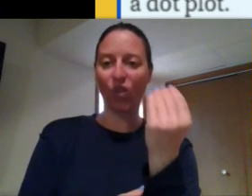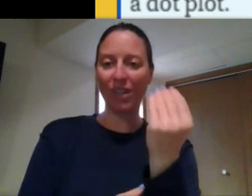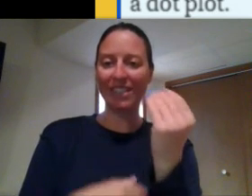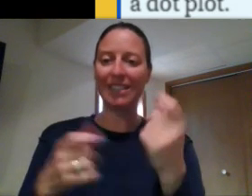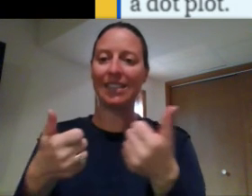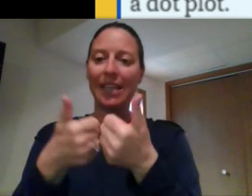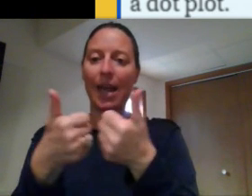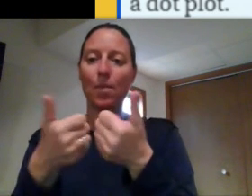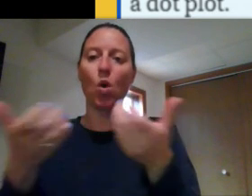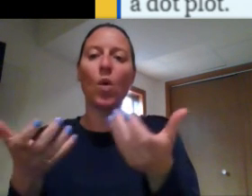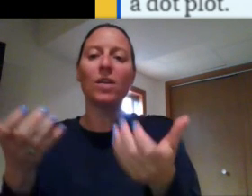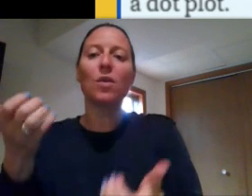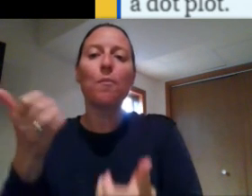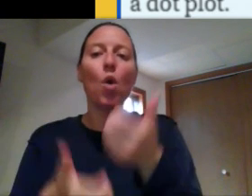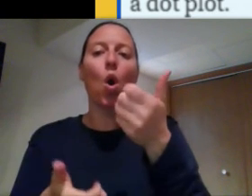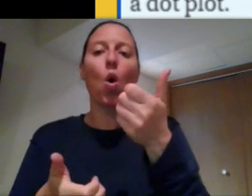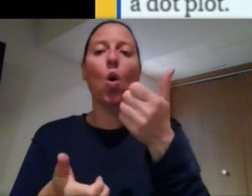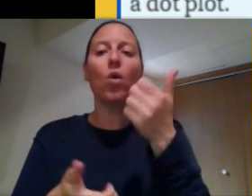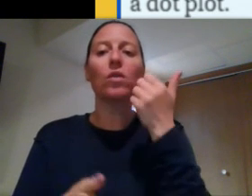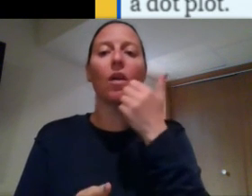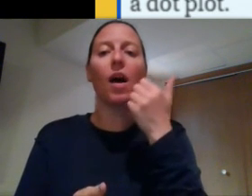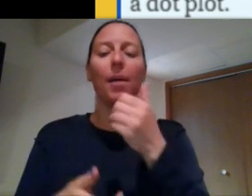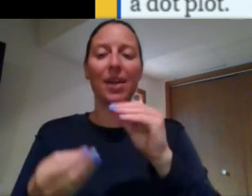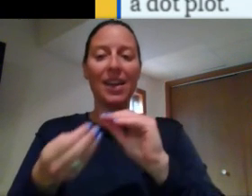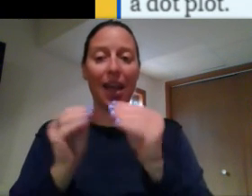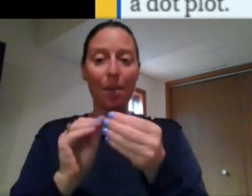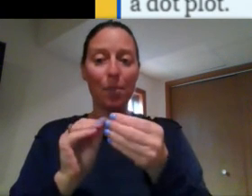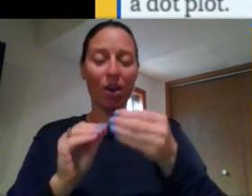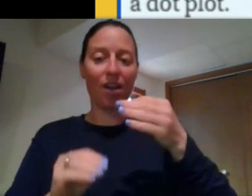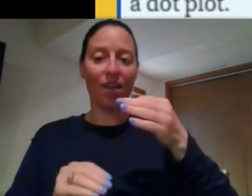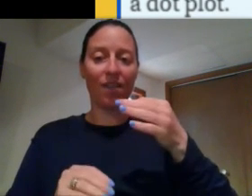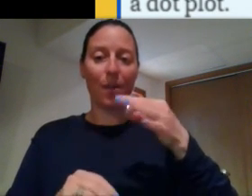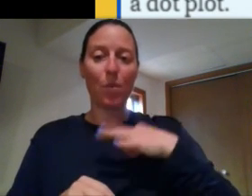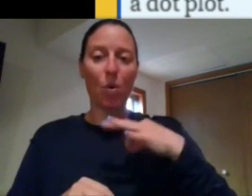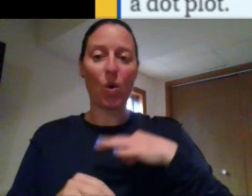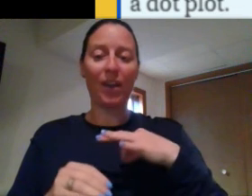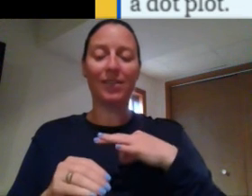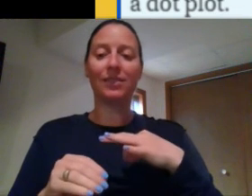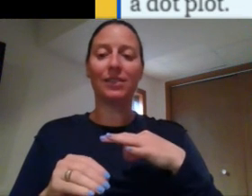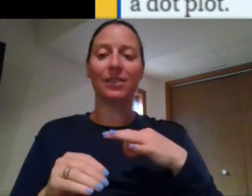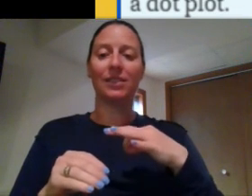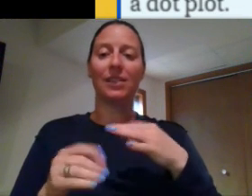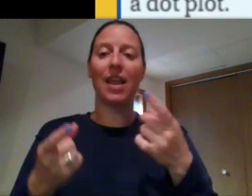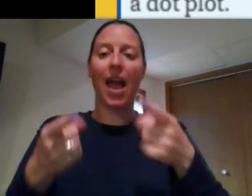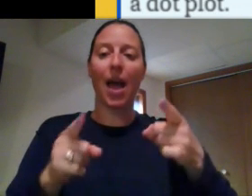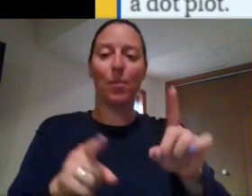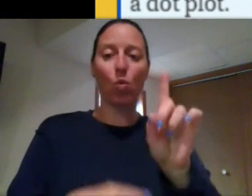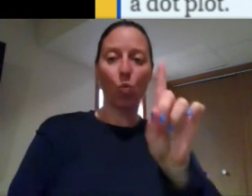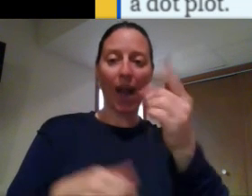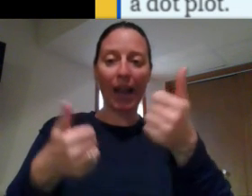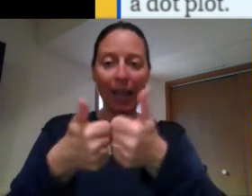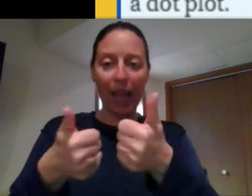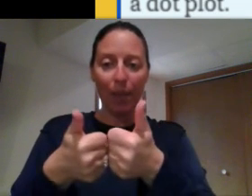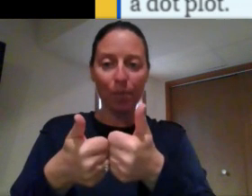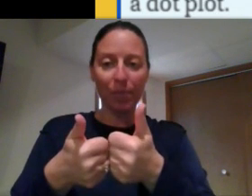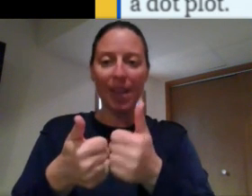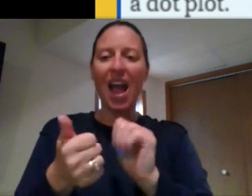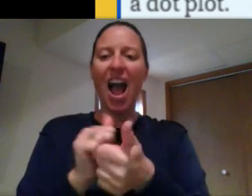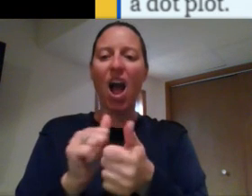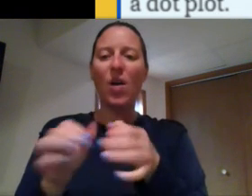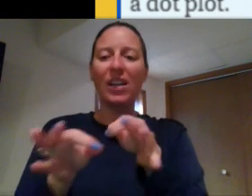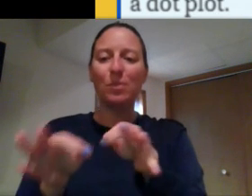What's the most common number of points scored in a game? Explain how to find the answer using a dot